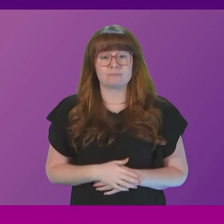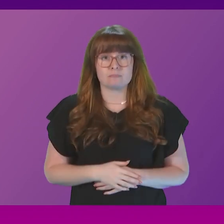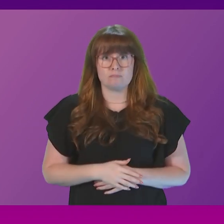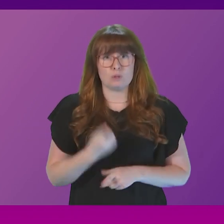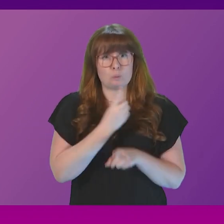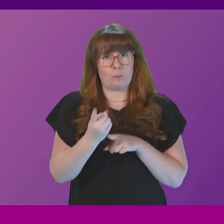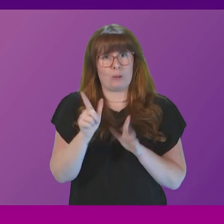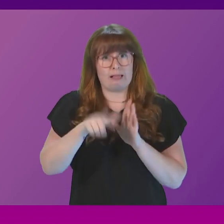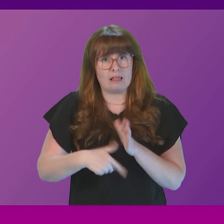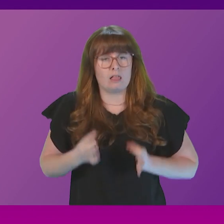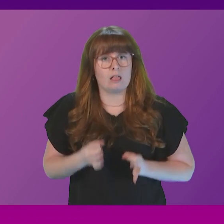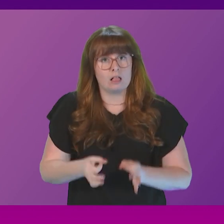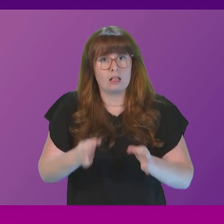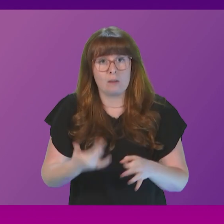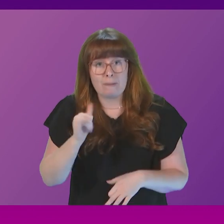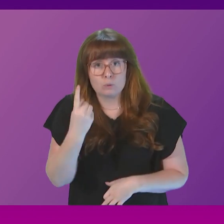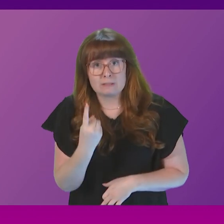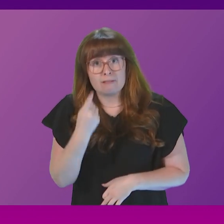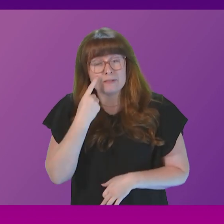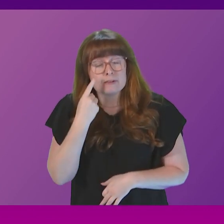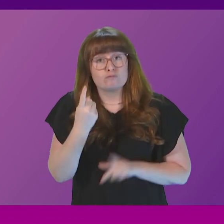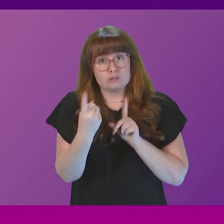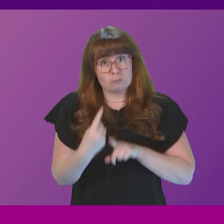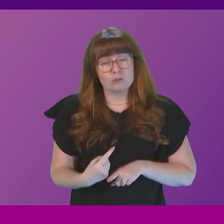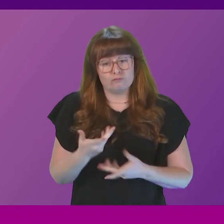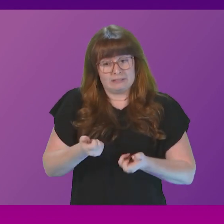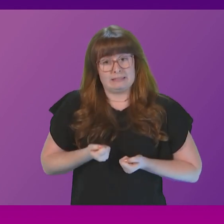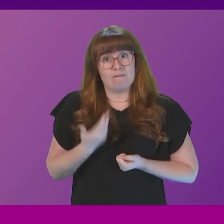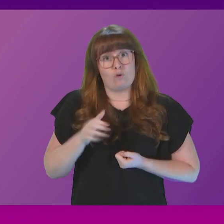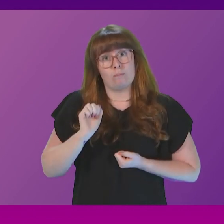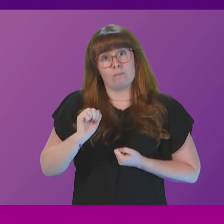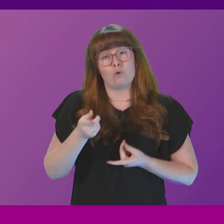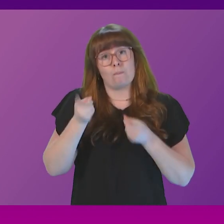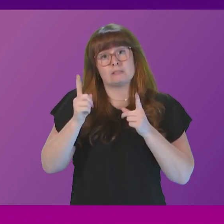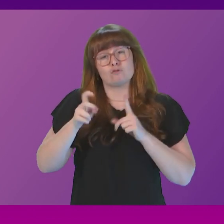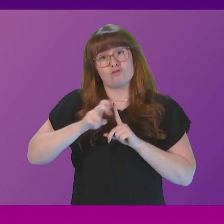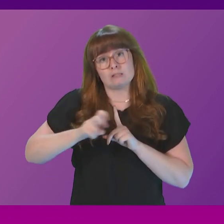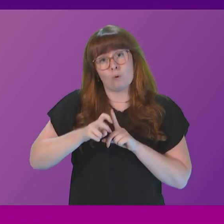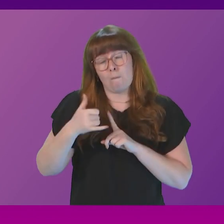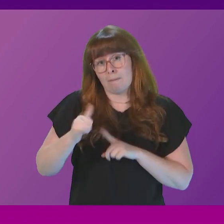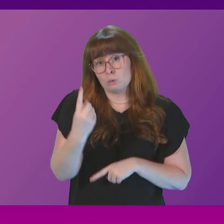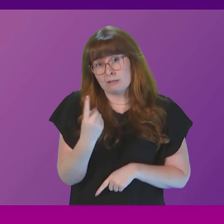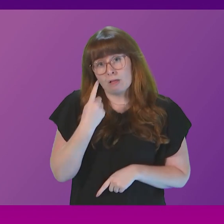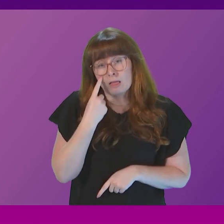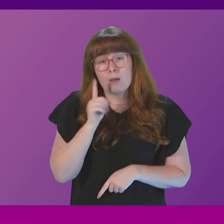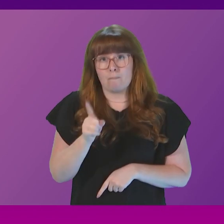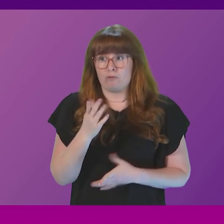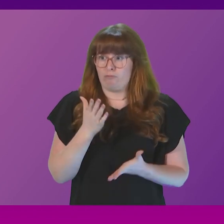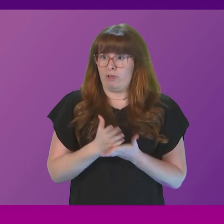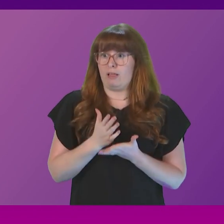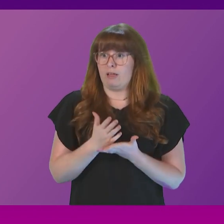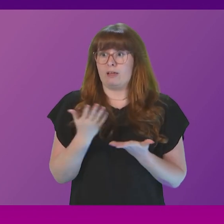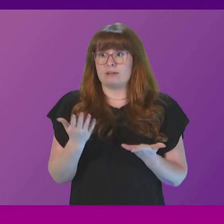week late. I don't know whether you've seen the response we got from your Minister for Transport or not. but it rather